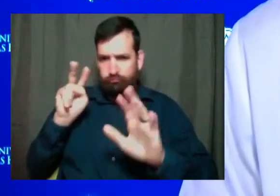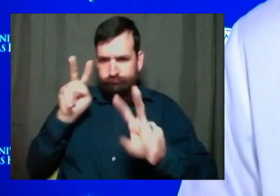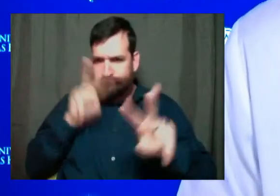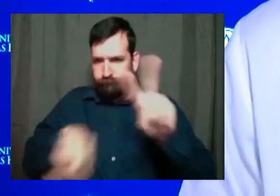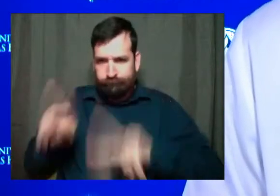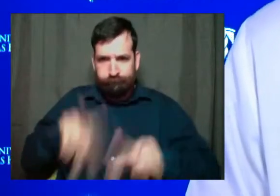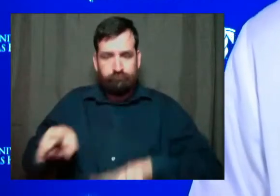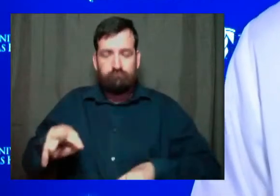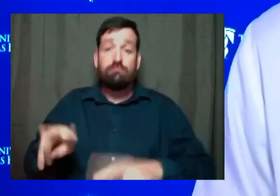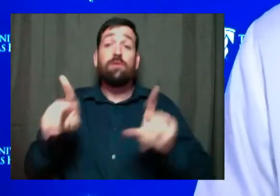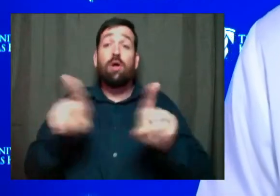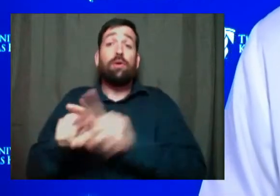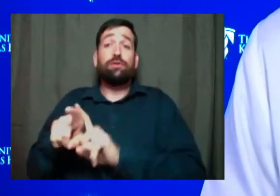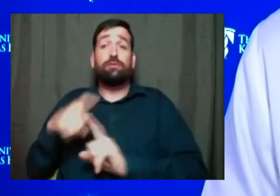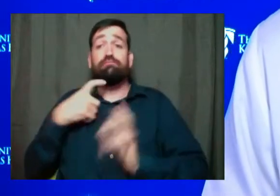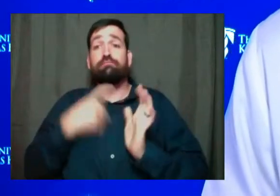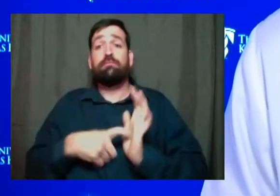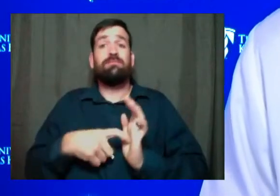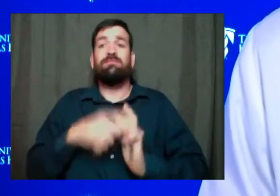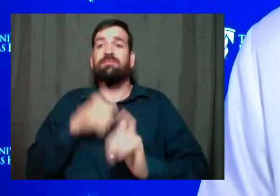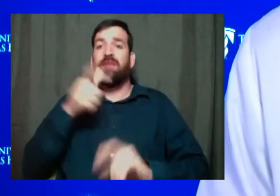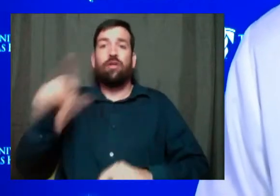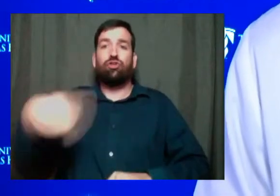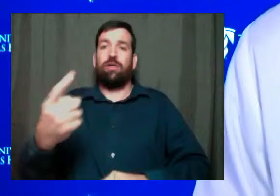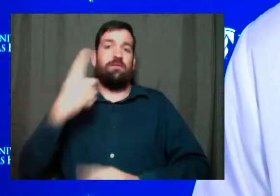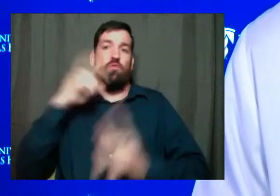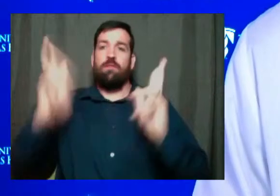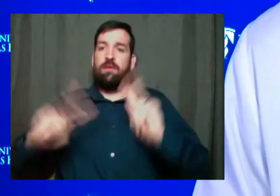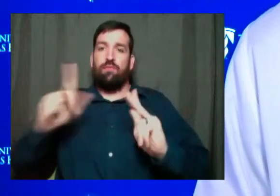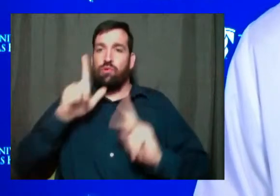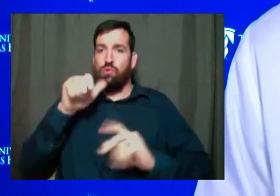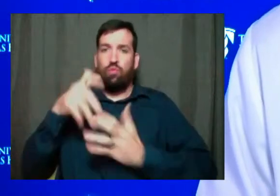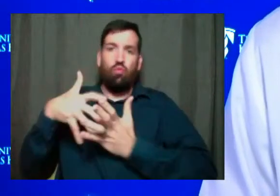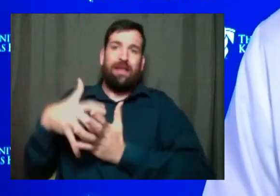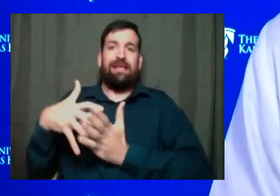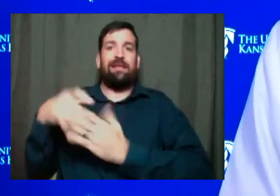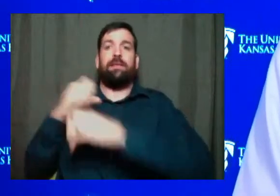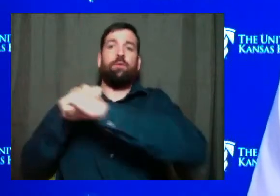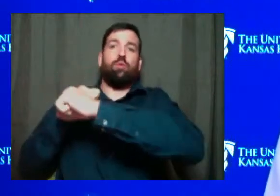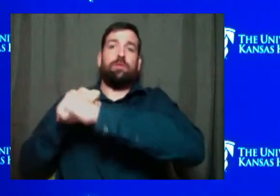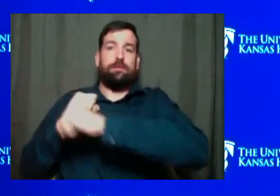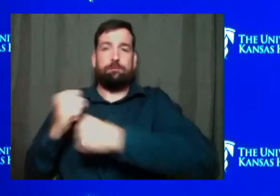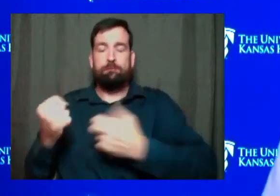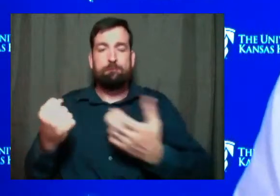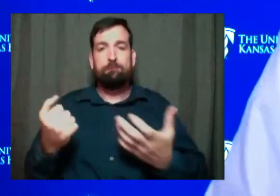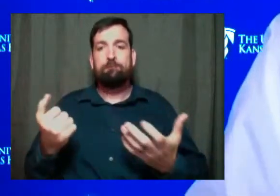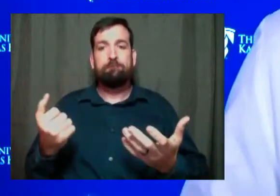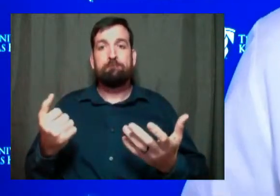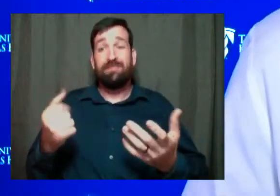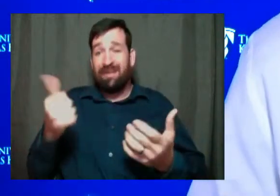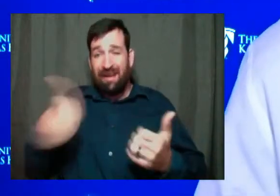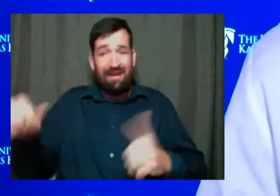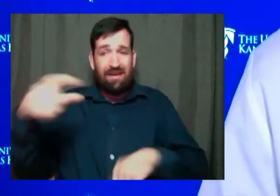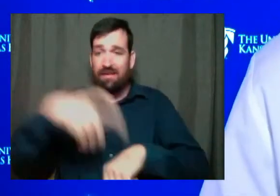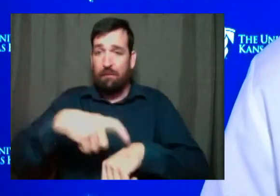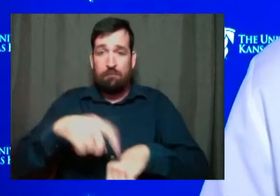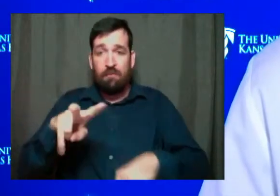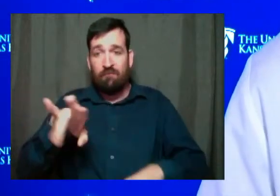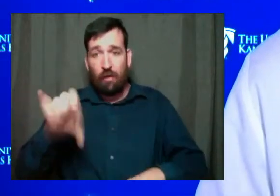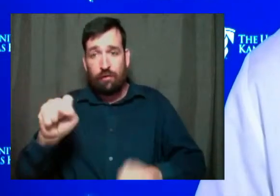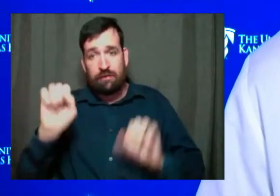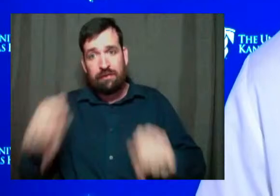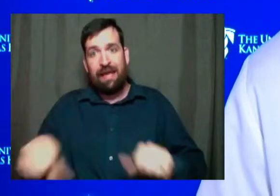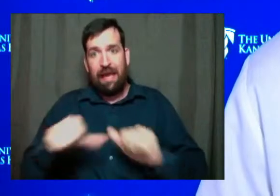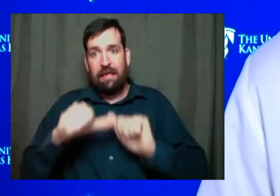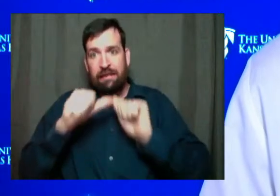that it's not just in those immunocompromised populations, it's really when any time the virus has a chance to continue to